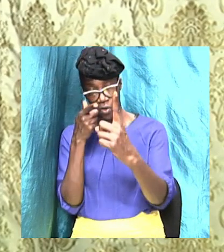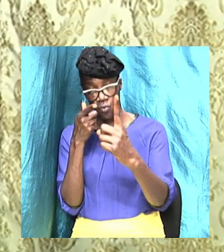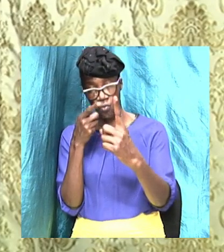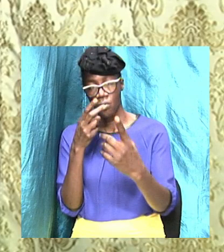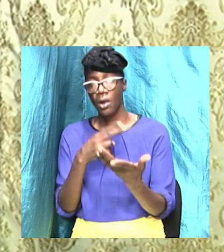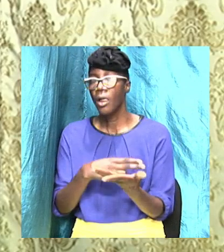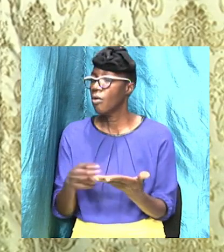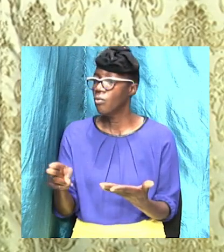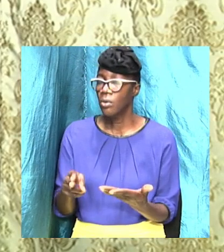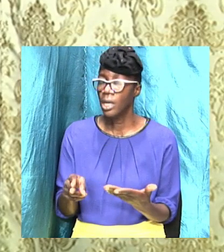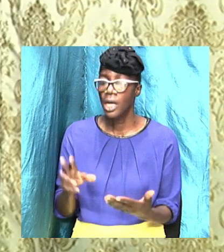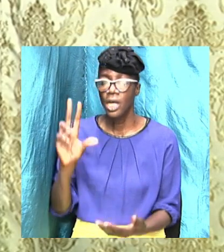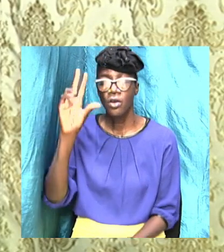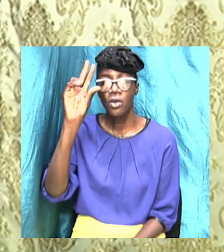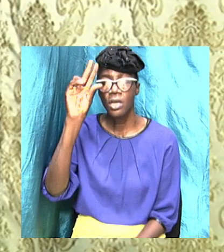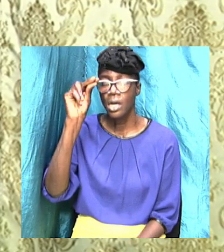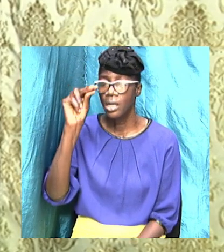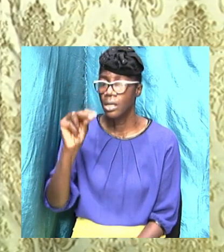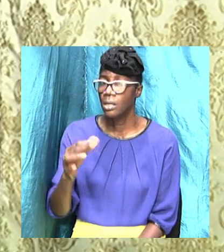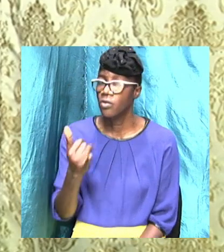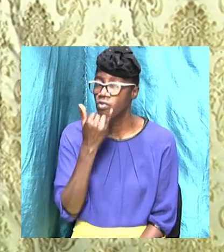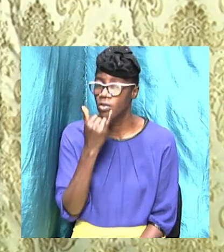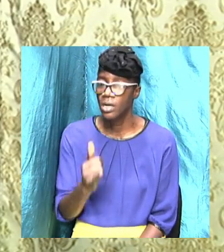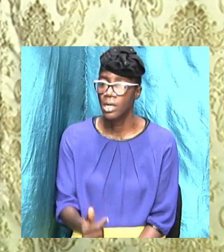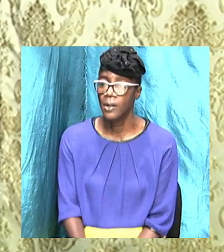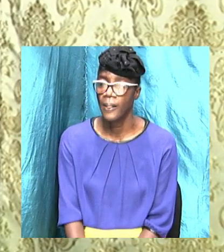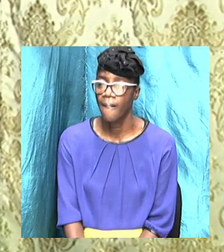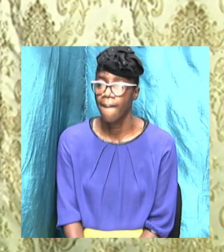is a contradiction.